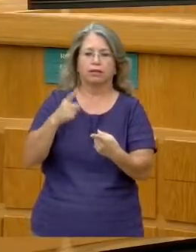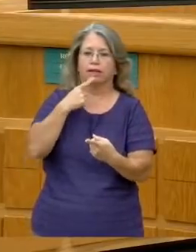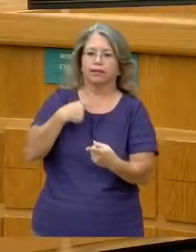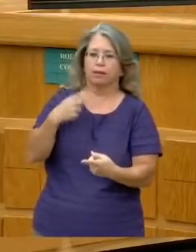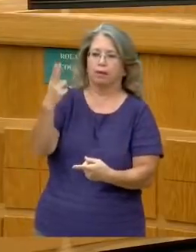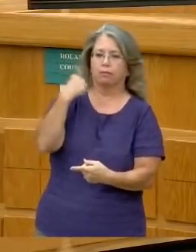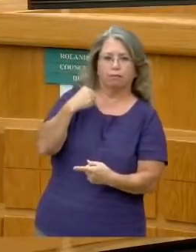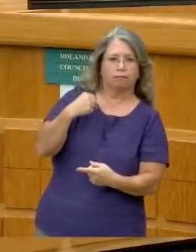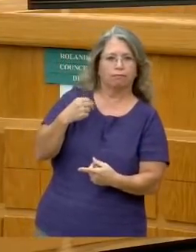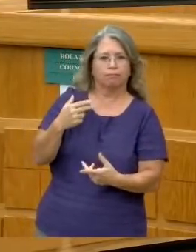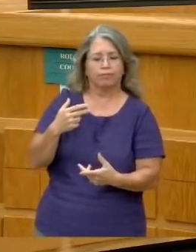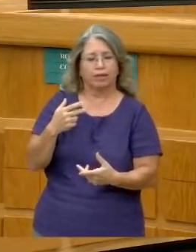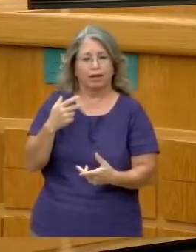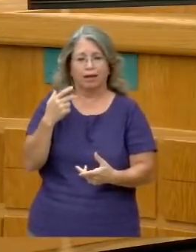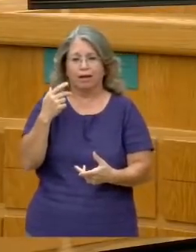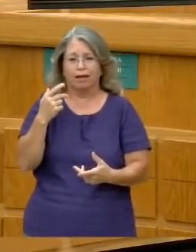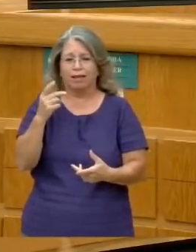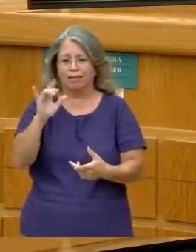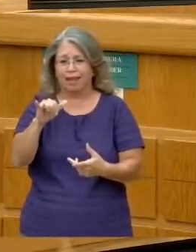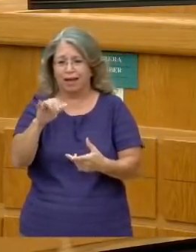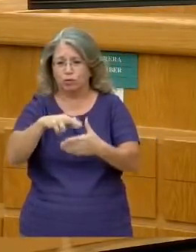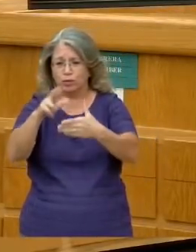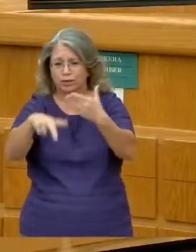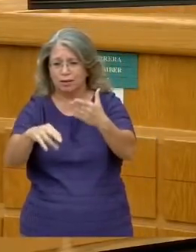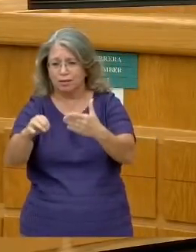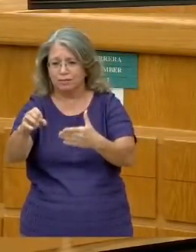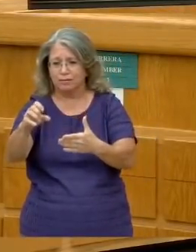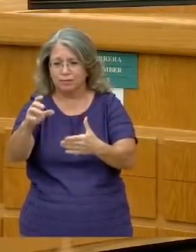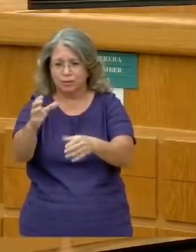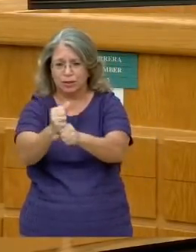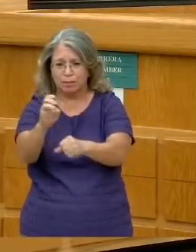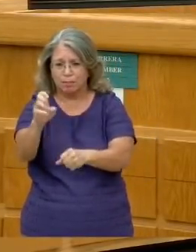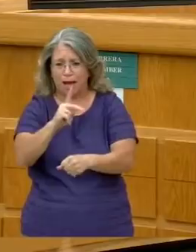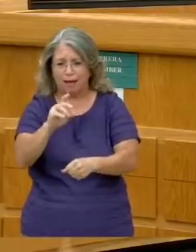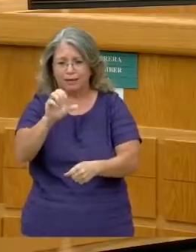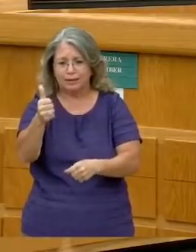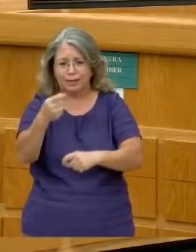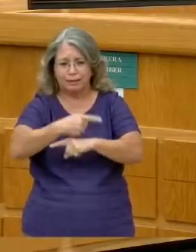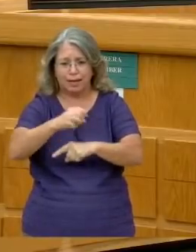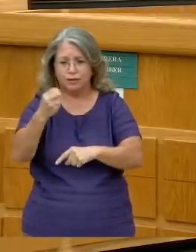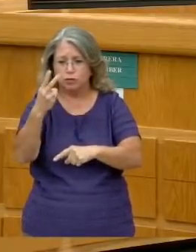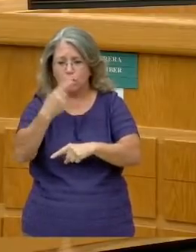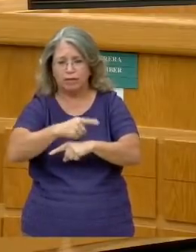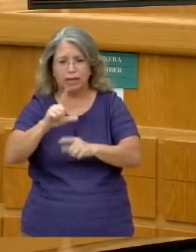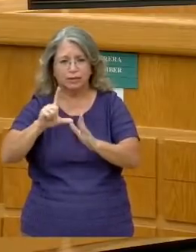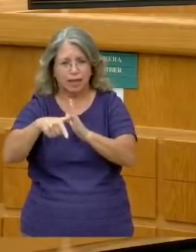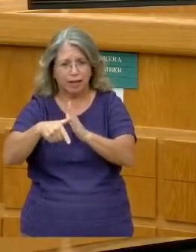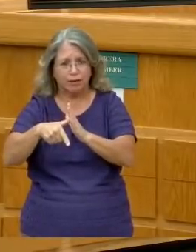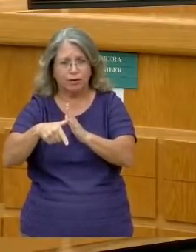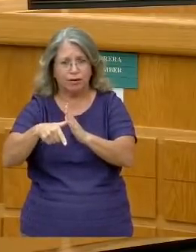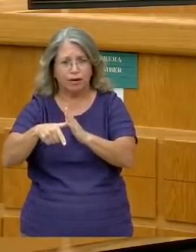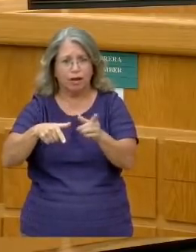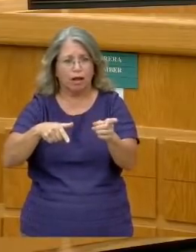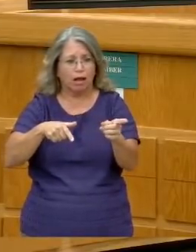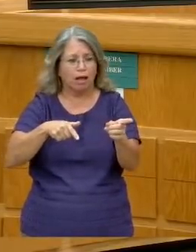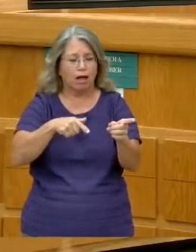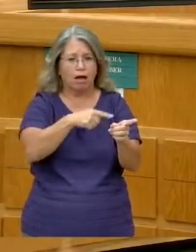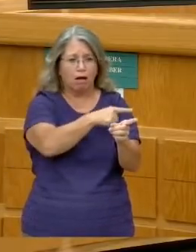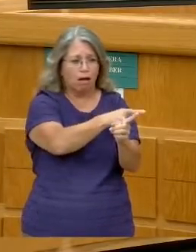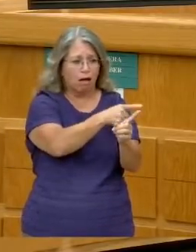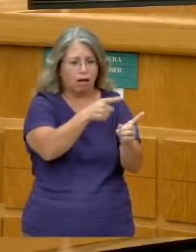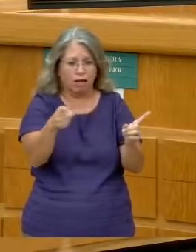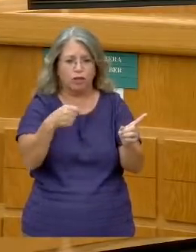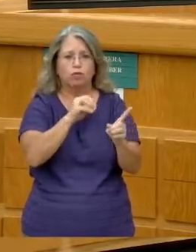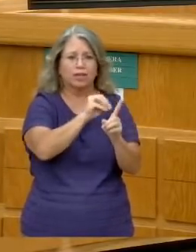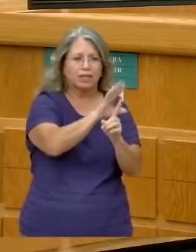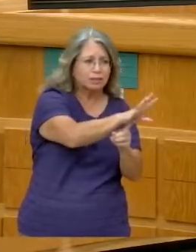comes back 10 to 12 days later and you're positive, you have been exposing people for those 12 days. And we